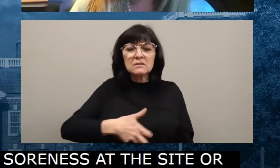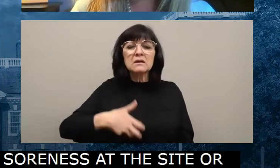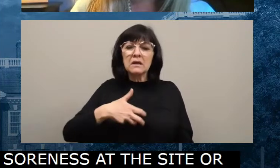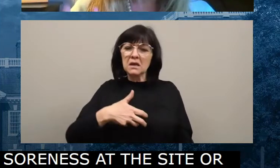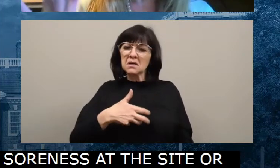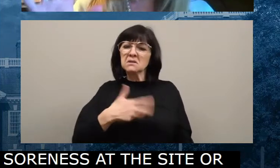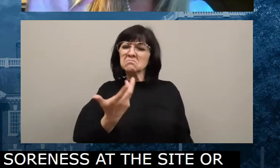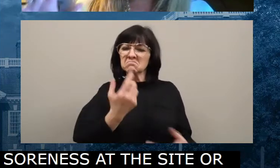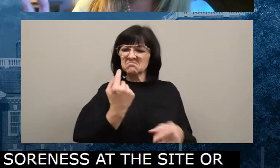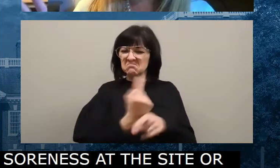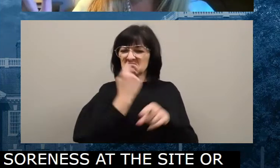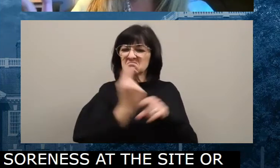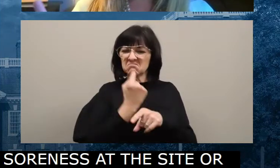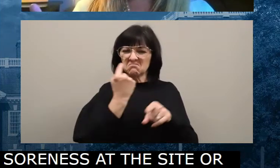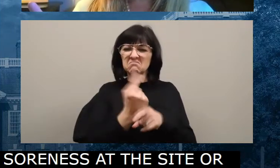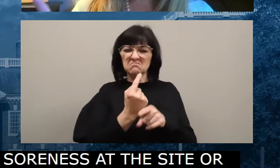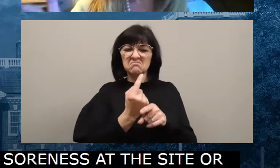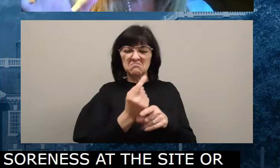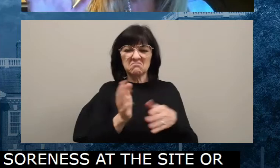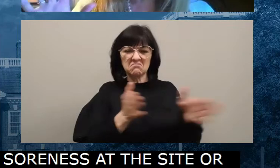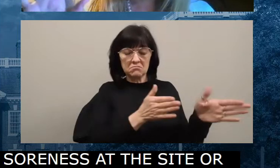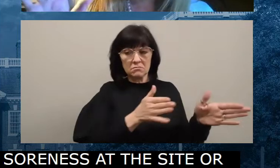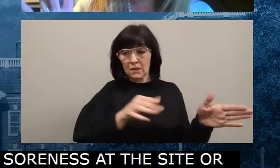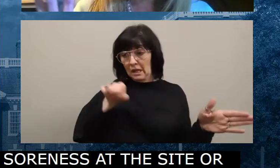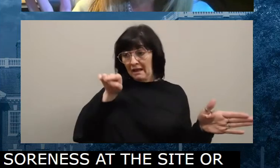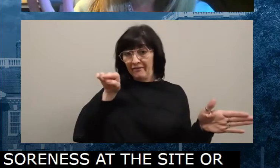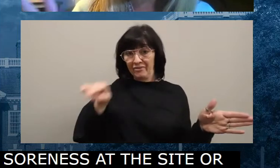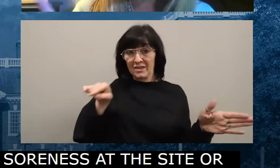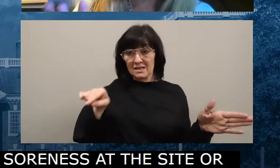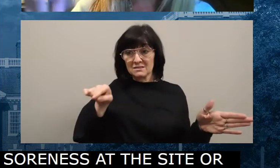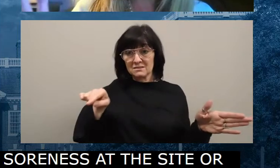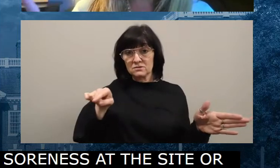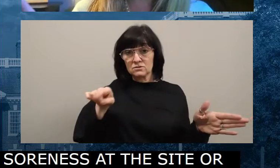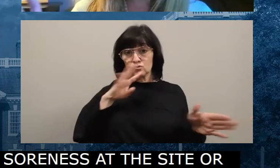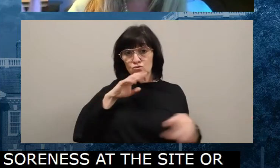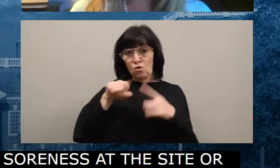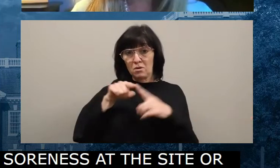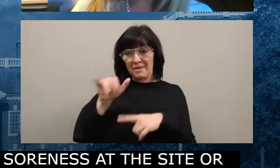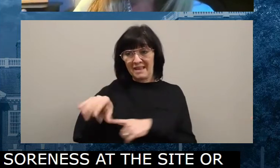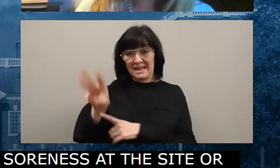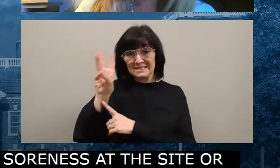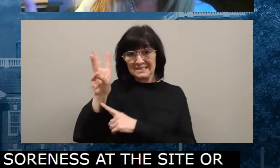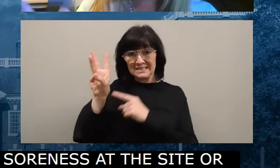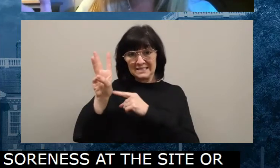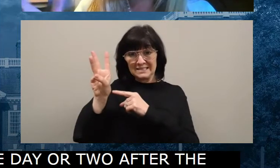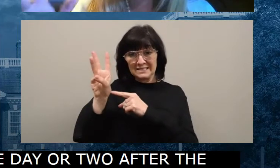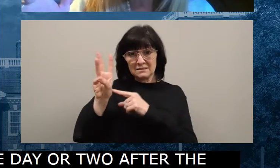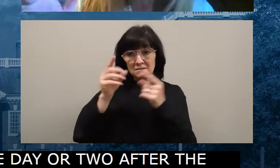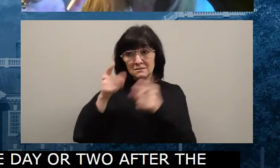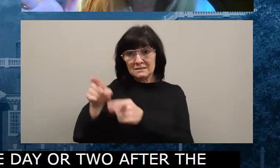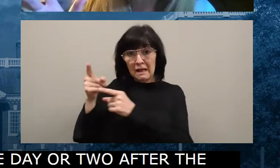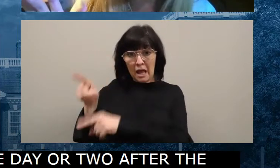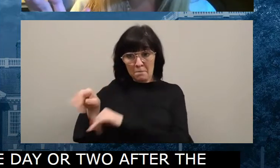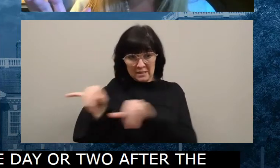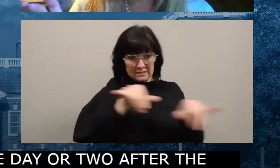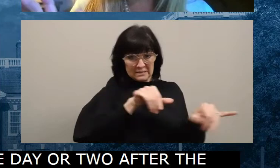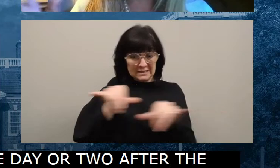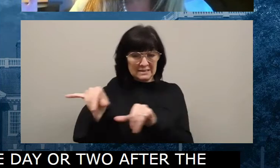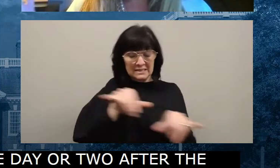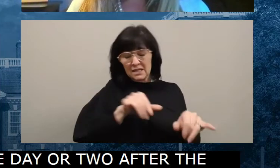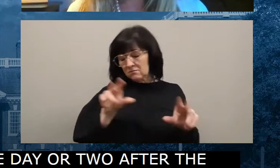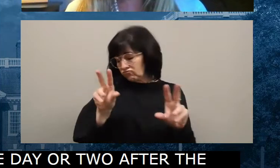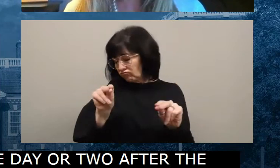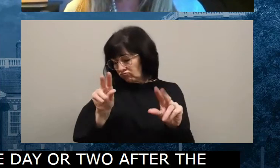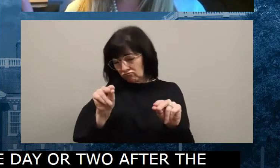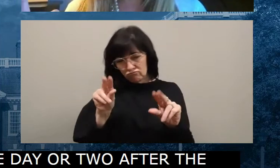These events are not the same. So we want to make sure that those who have experienced those like flu-like